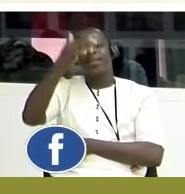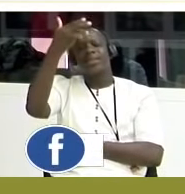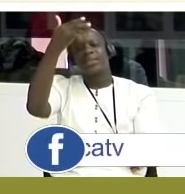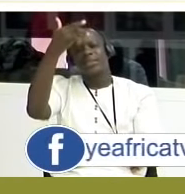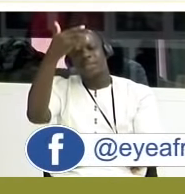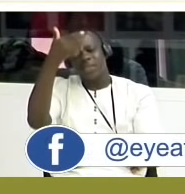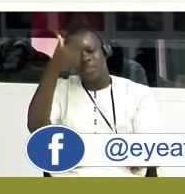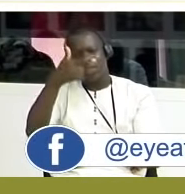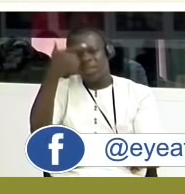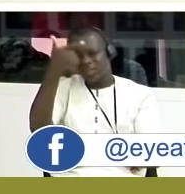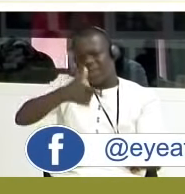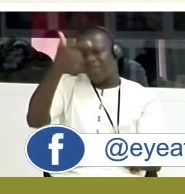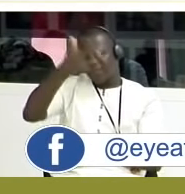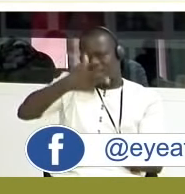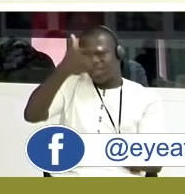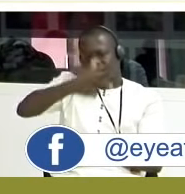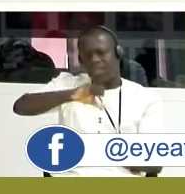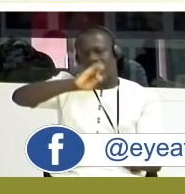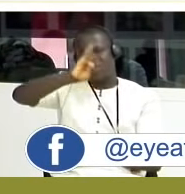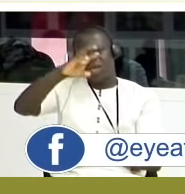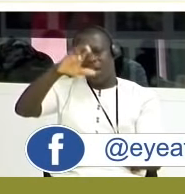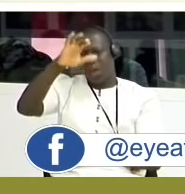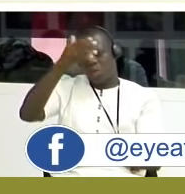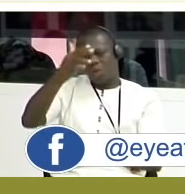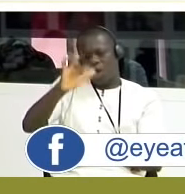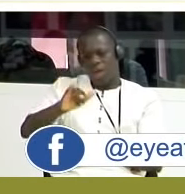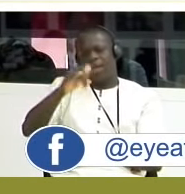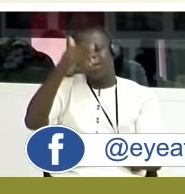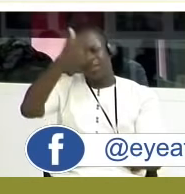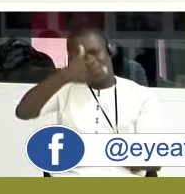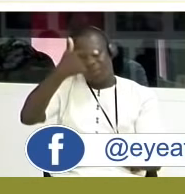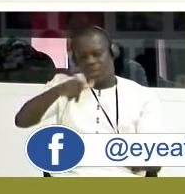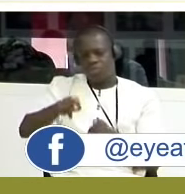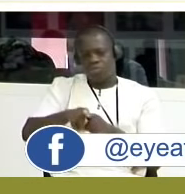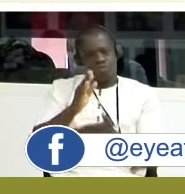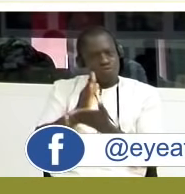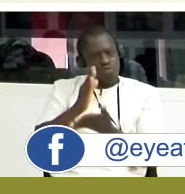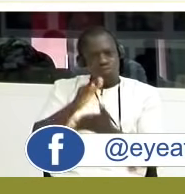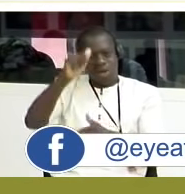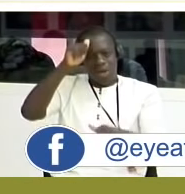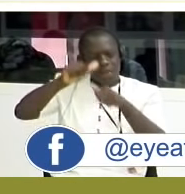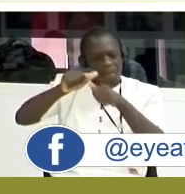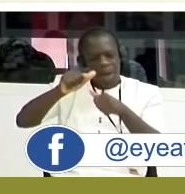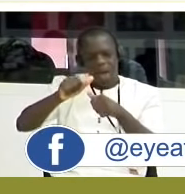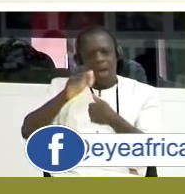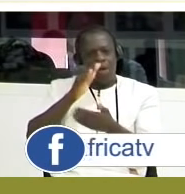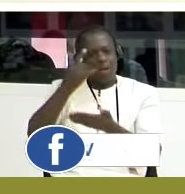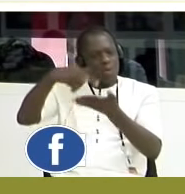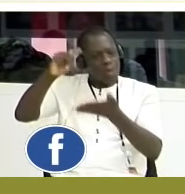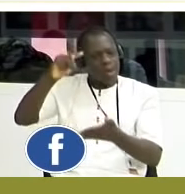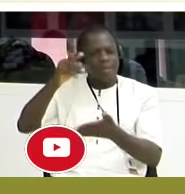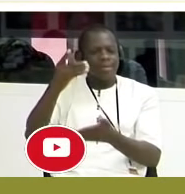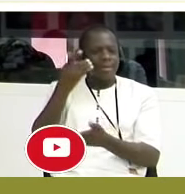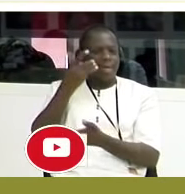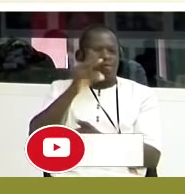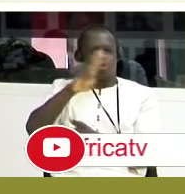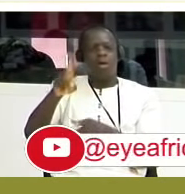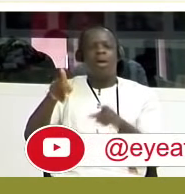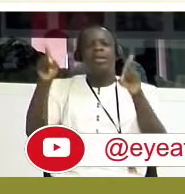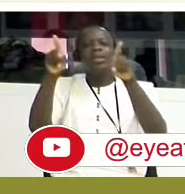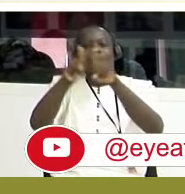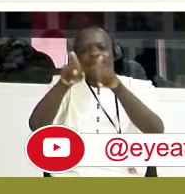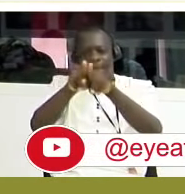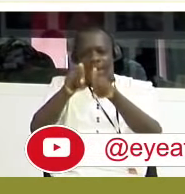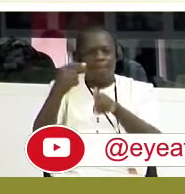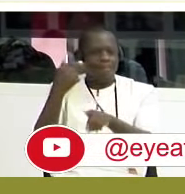17. I'm not quite sure of the date, but it was the same day they arrested Sana Sabali and late